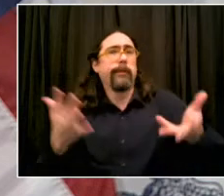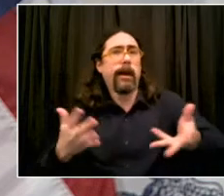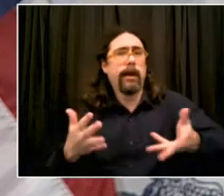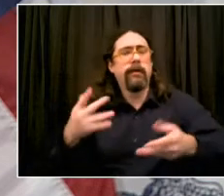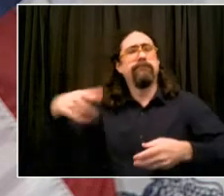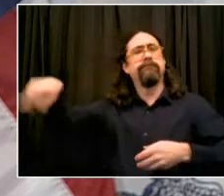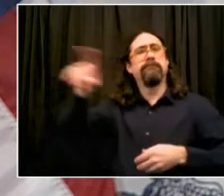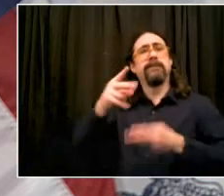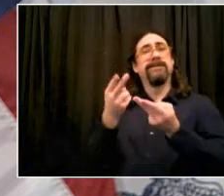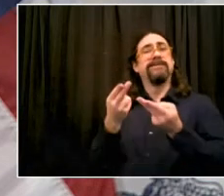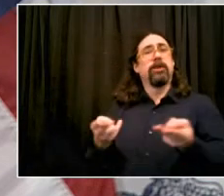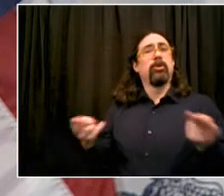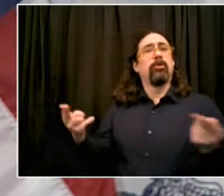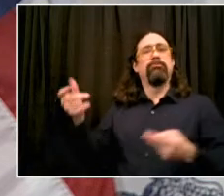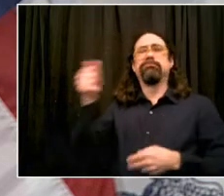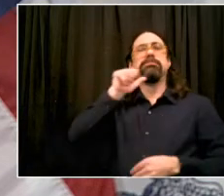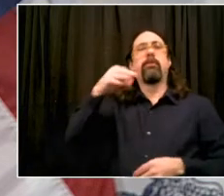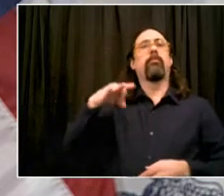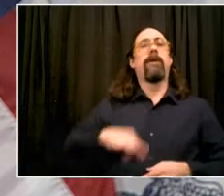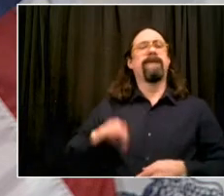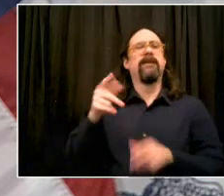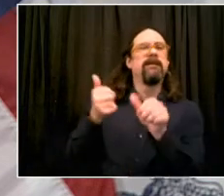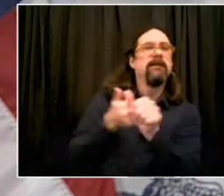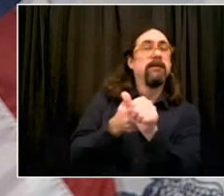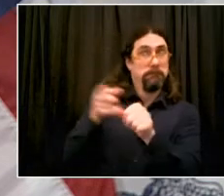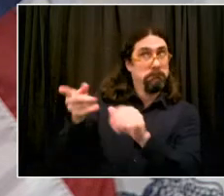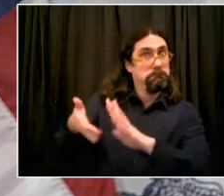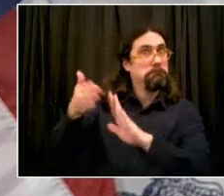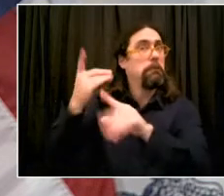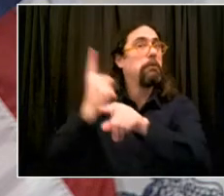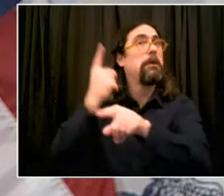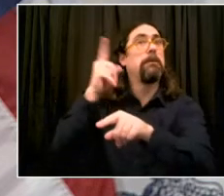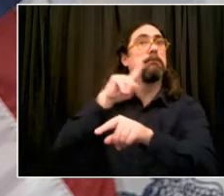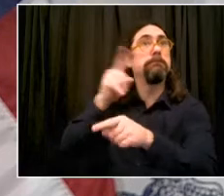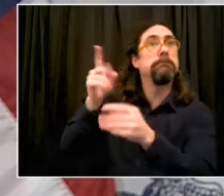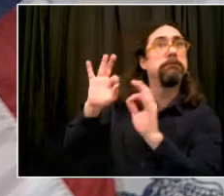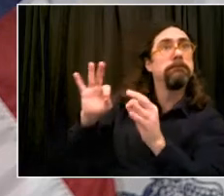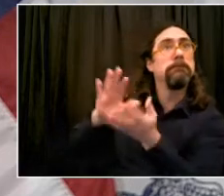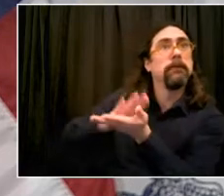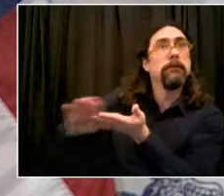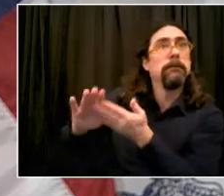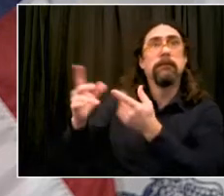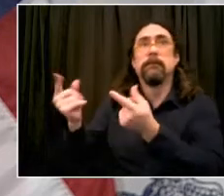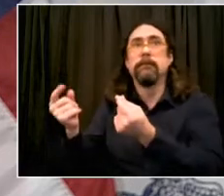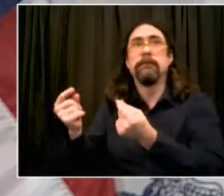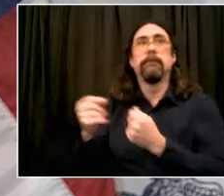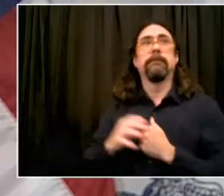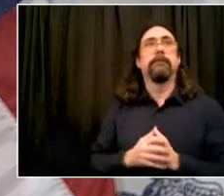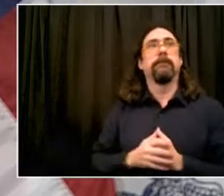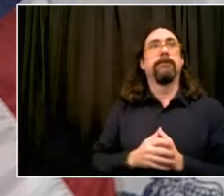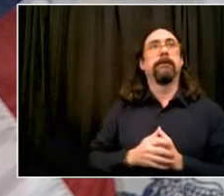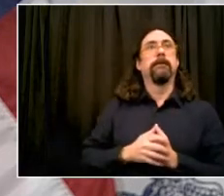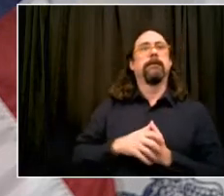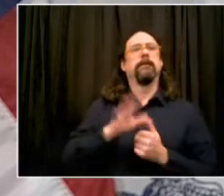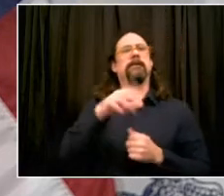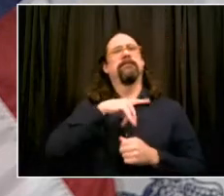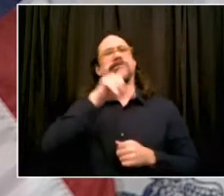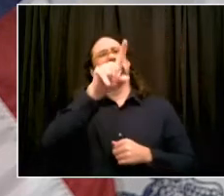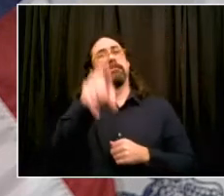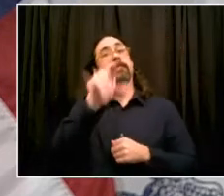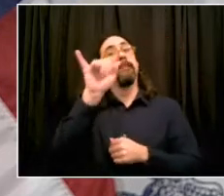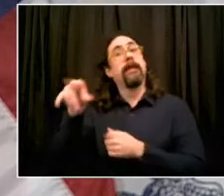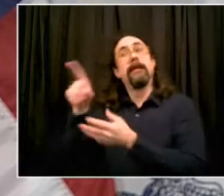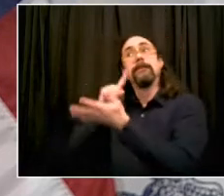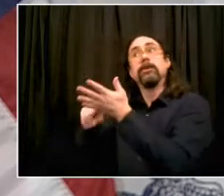shelter providers. The focus here, thank you for the question, Emma, and thank you for the investigation you did, because it